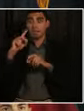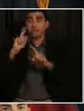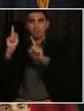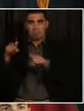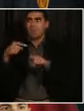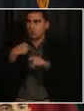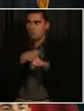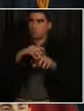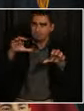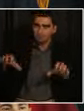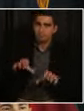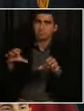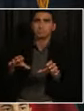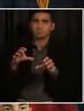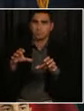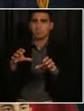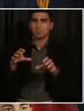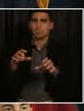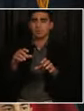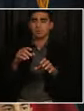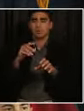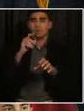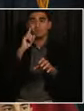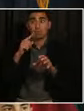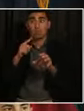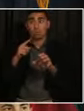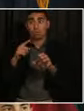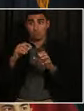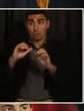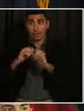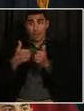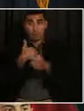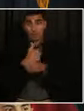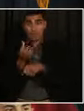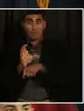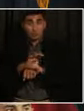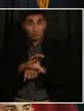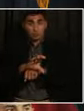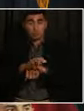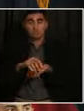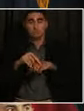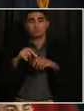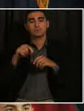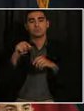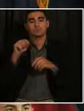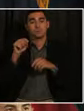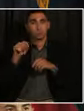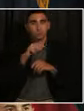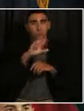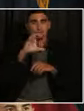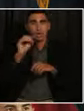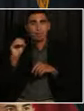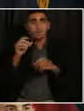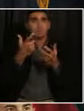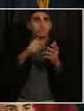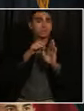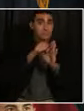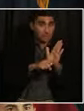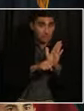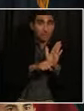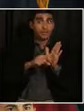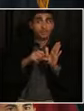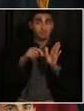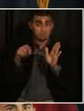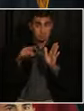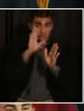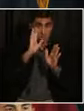in terms of, those companies and the state enforcing whether or not their employees